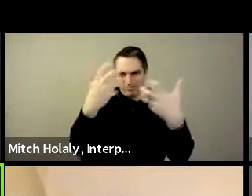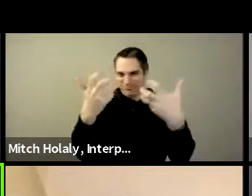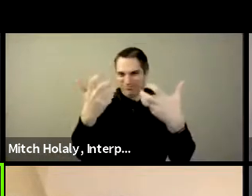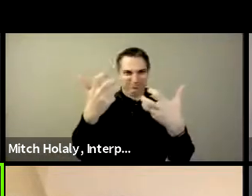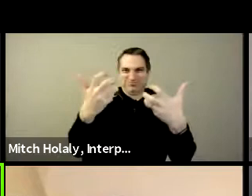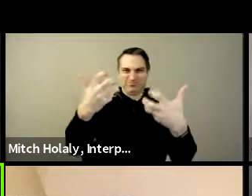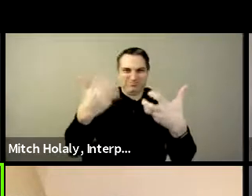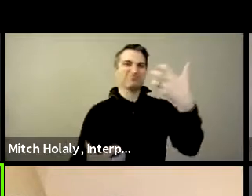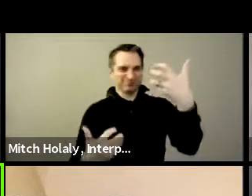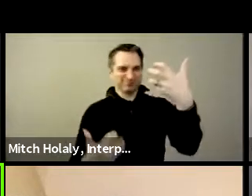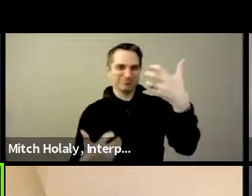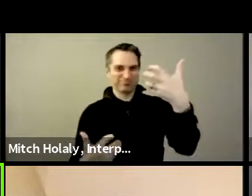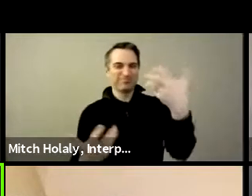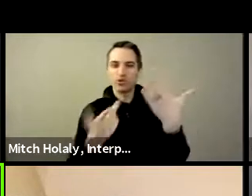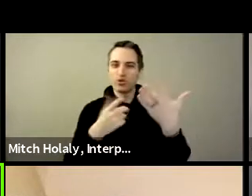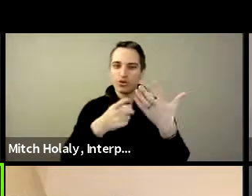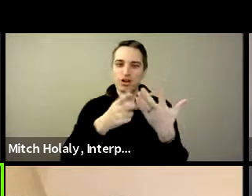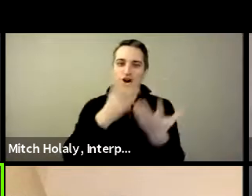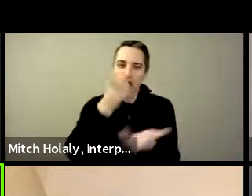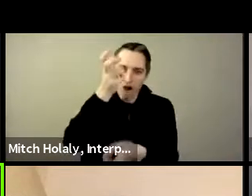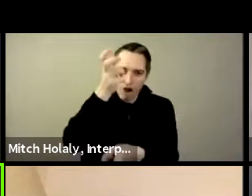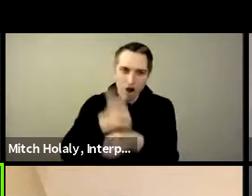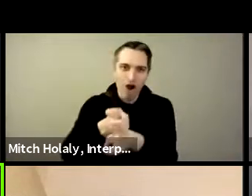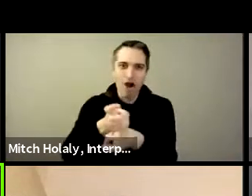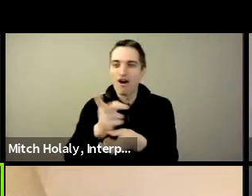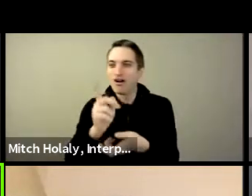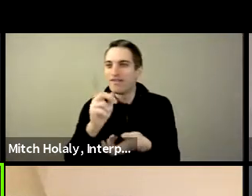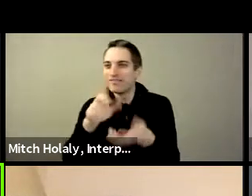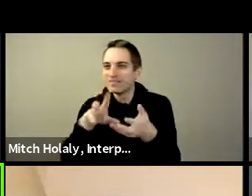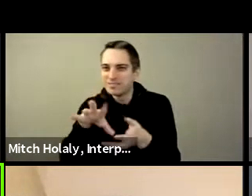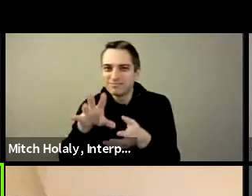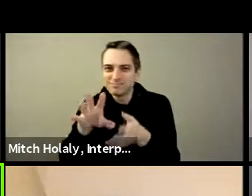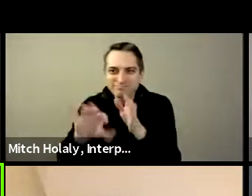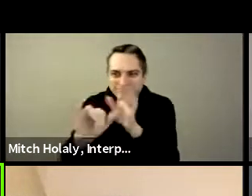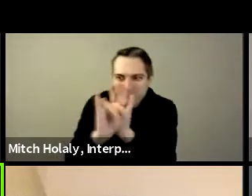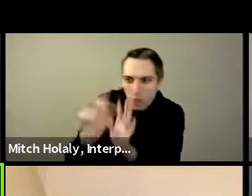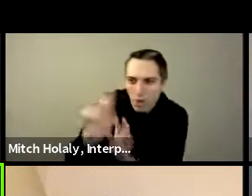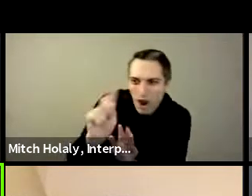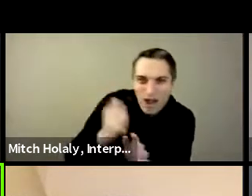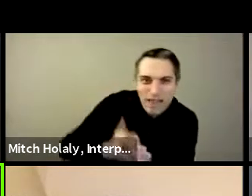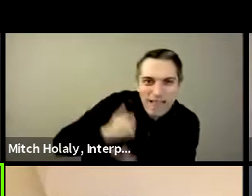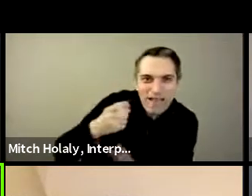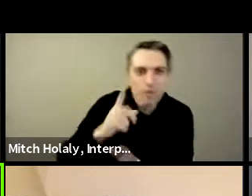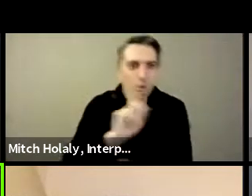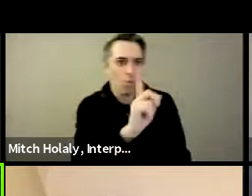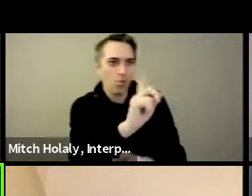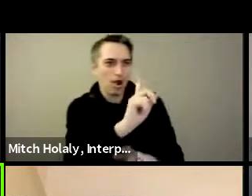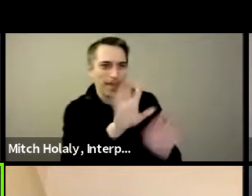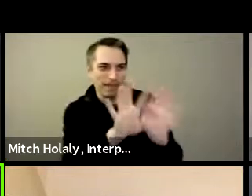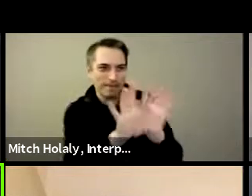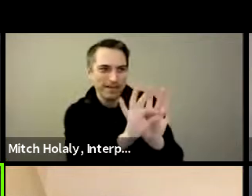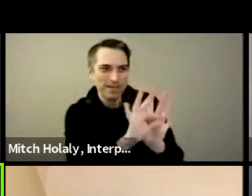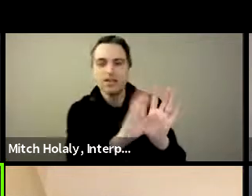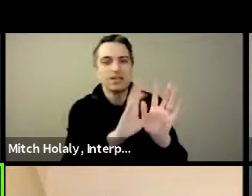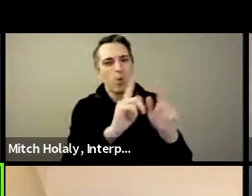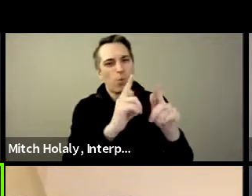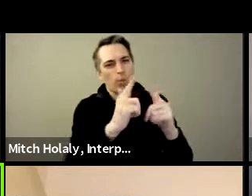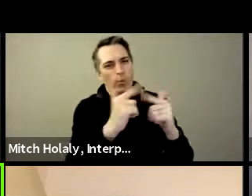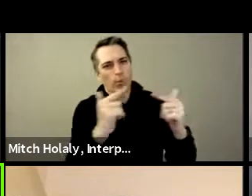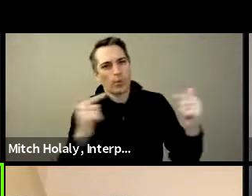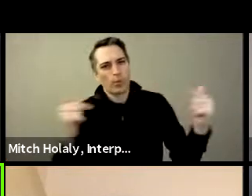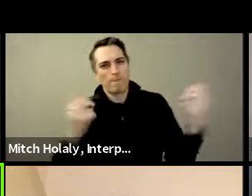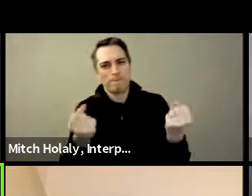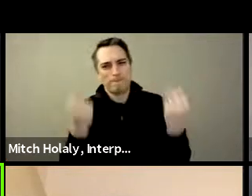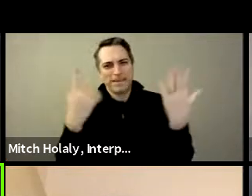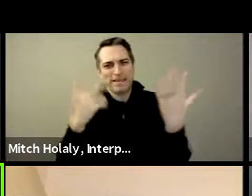for what those populations are like, where they exist, where they live, where they choose to, you know, there's a lot of details